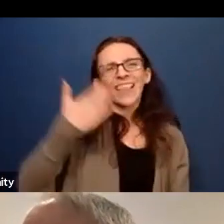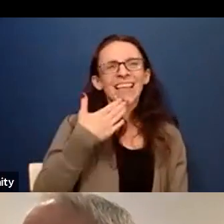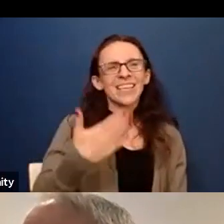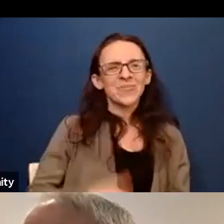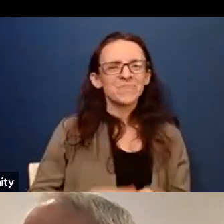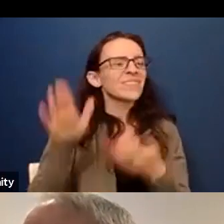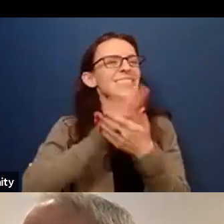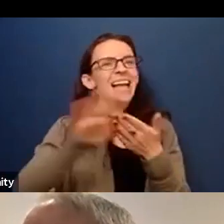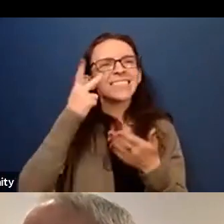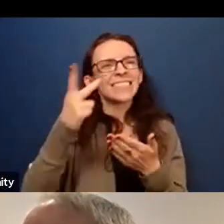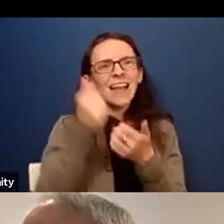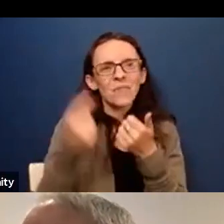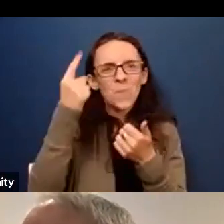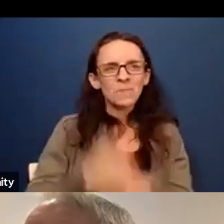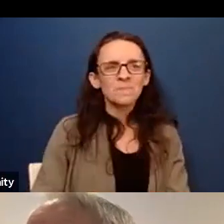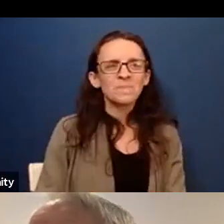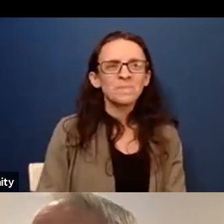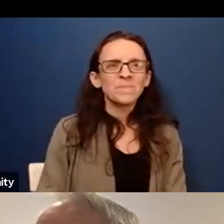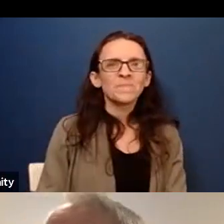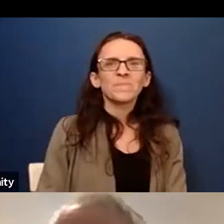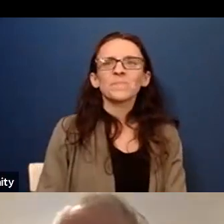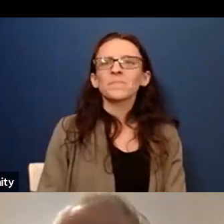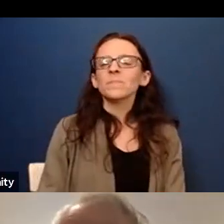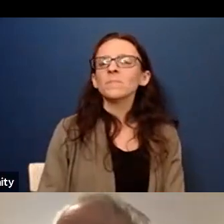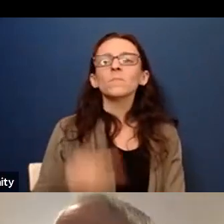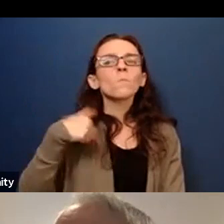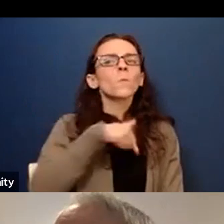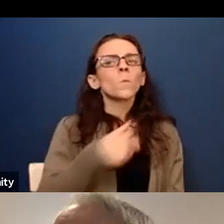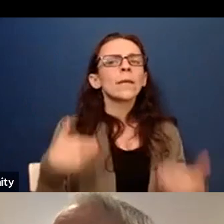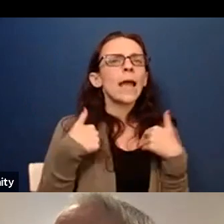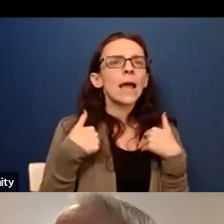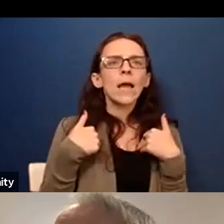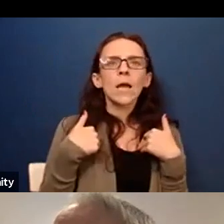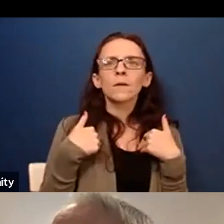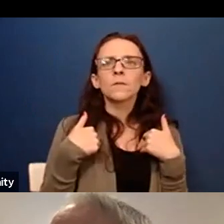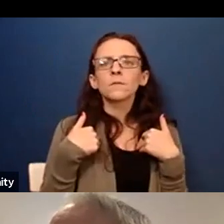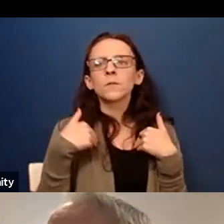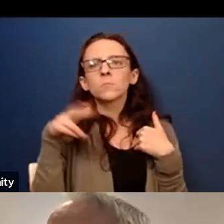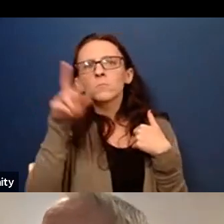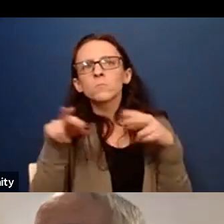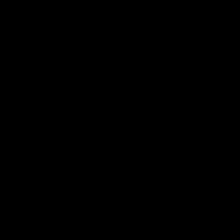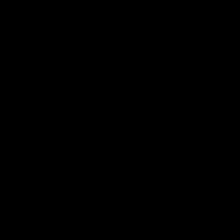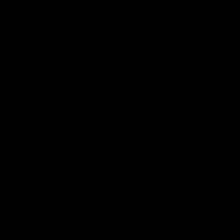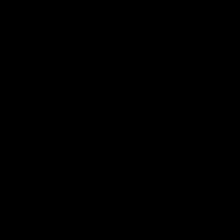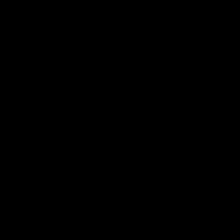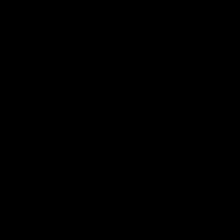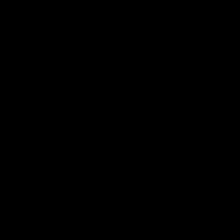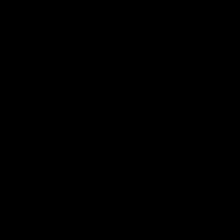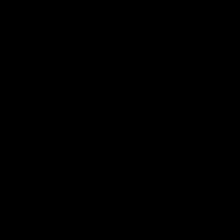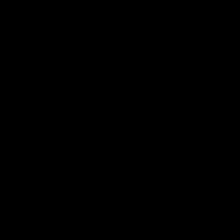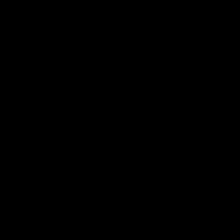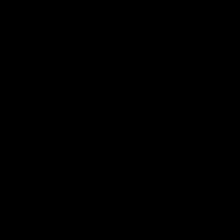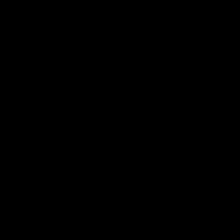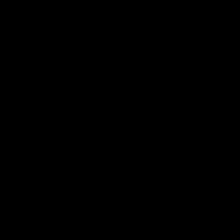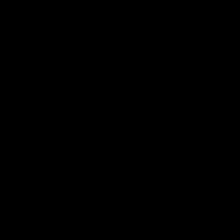Nice to see everyone. So we have a few